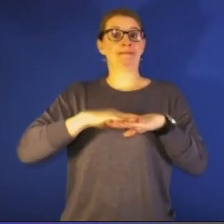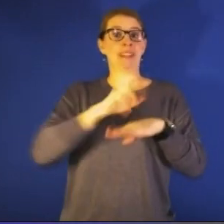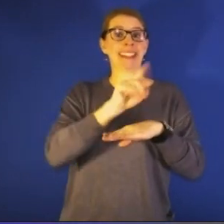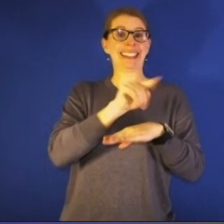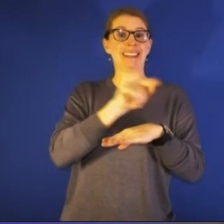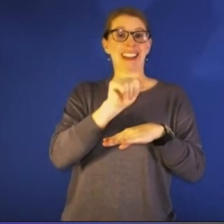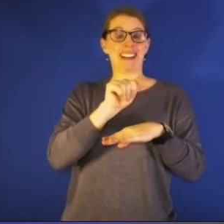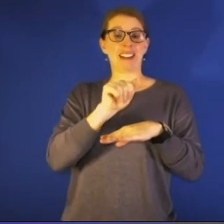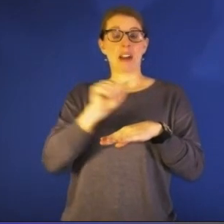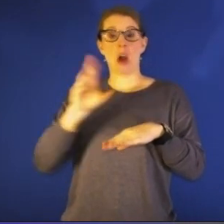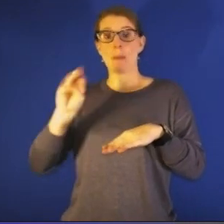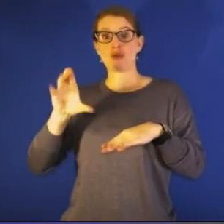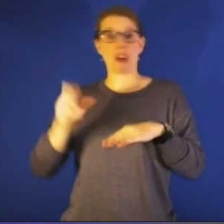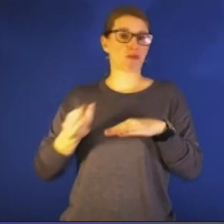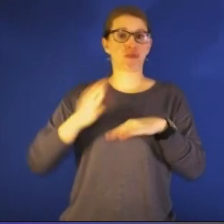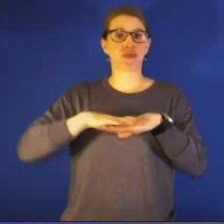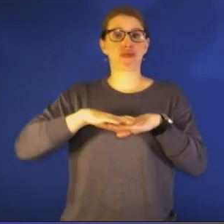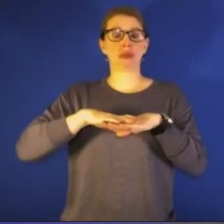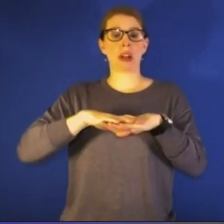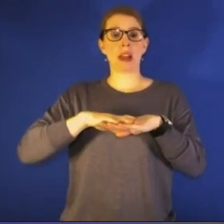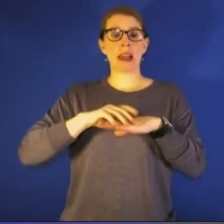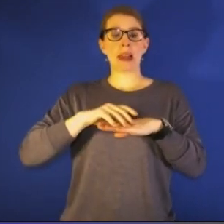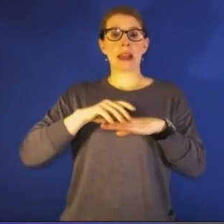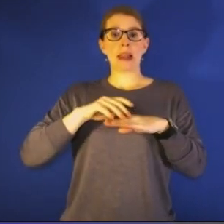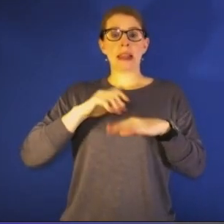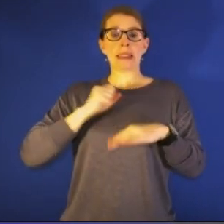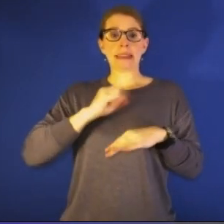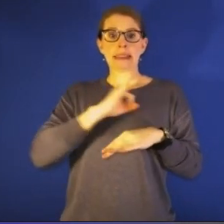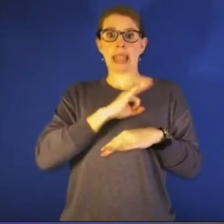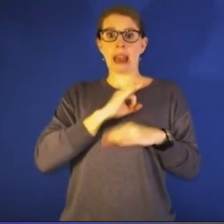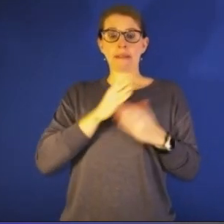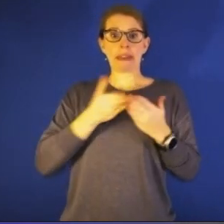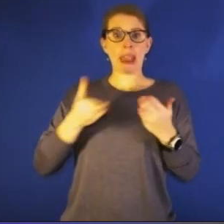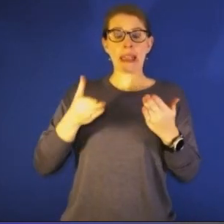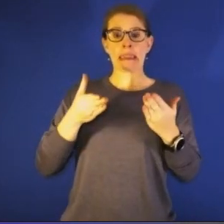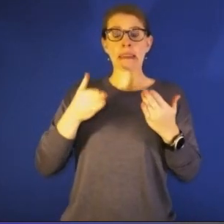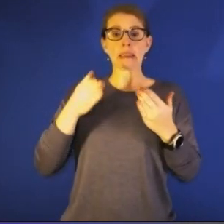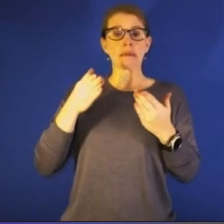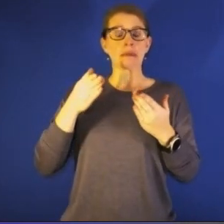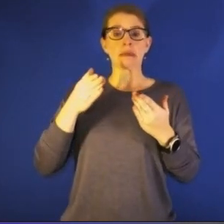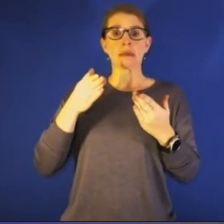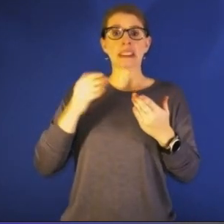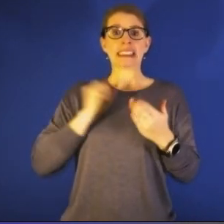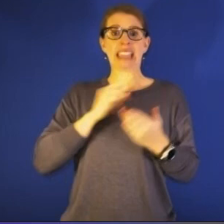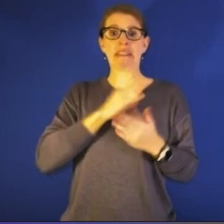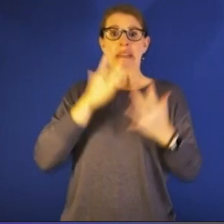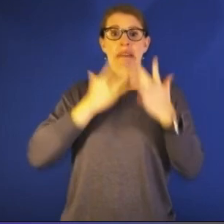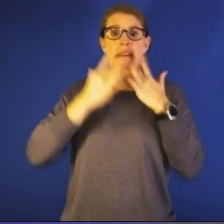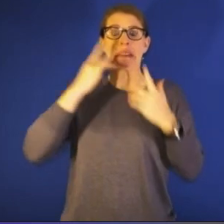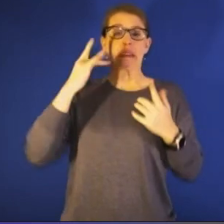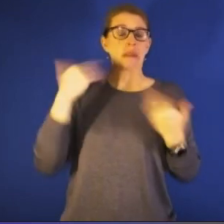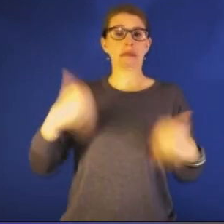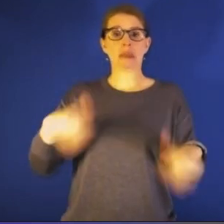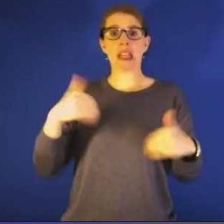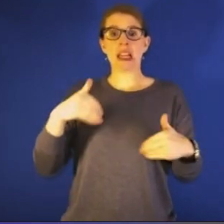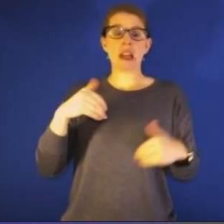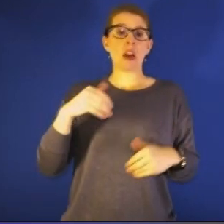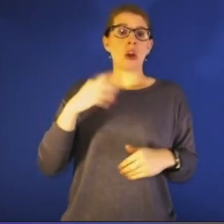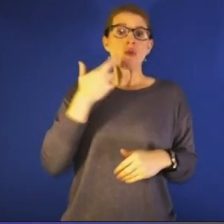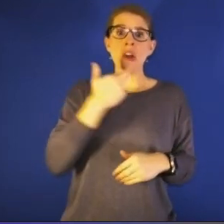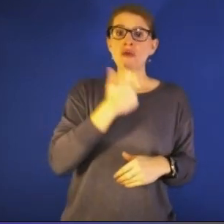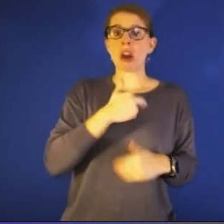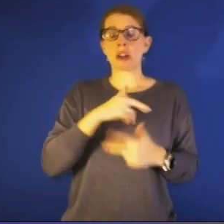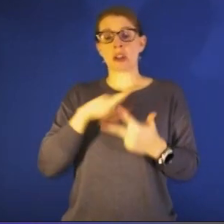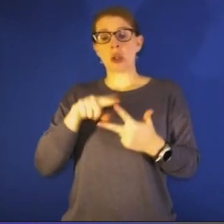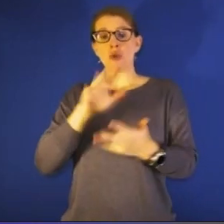the ability to staff things drop like a rock. It's not just hospitals that aren't going to be able to staff. It'll be restaurants, it'll be schools, it'll be